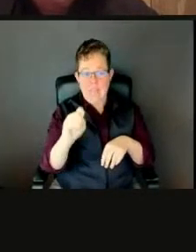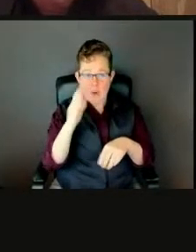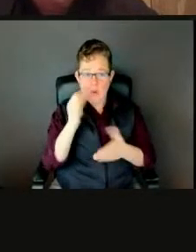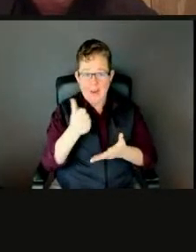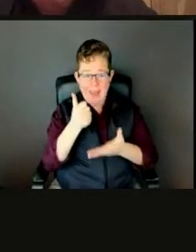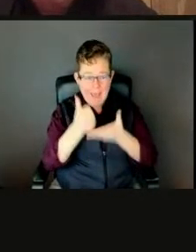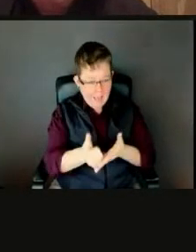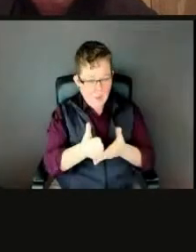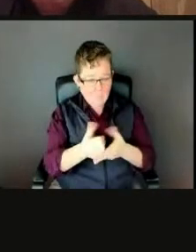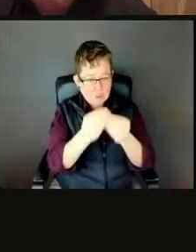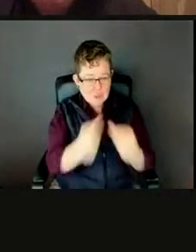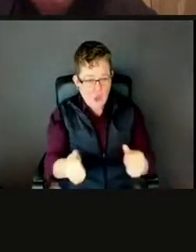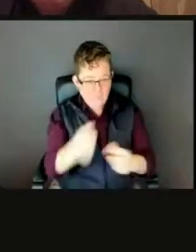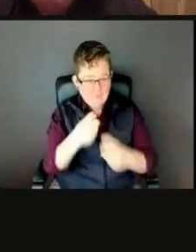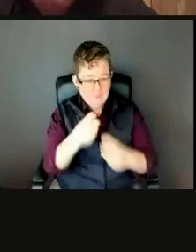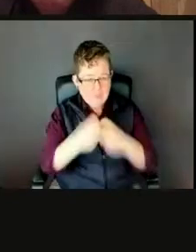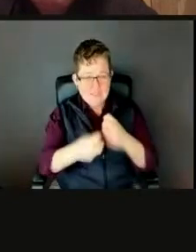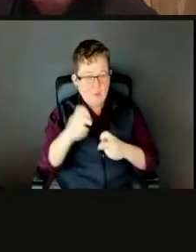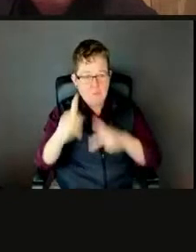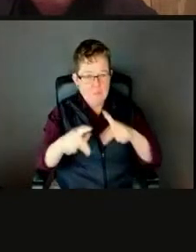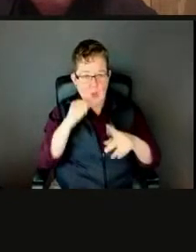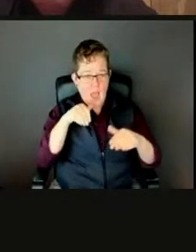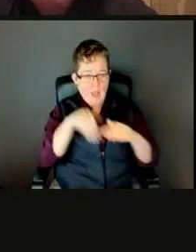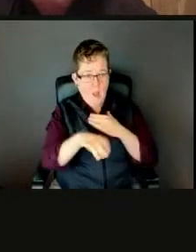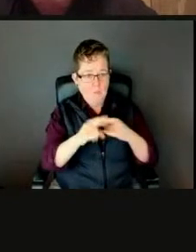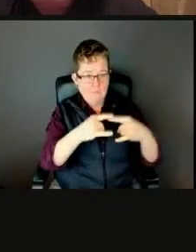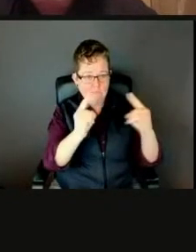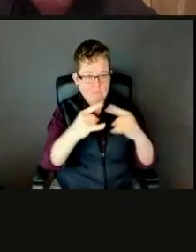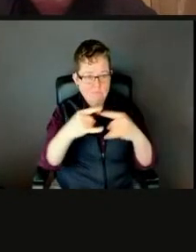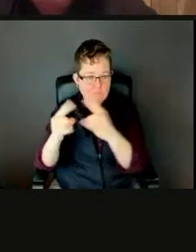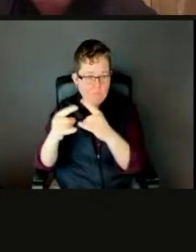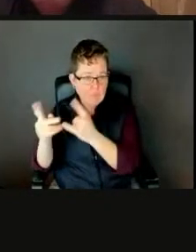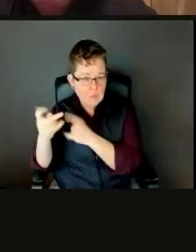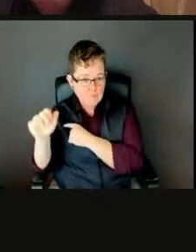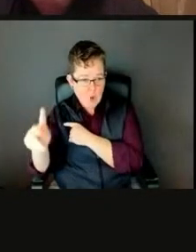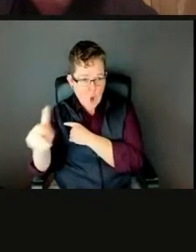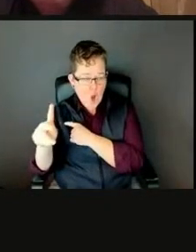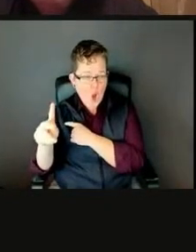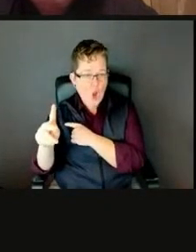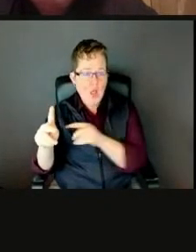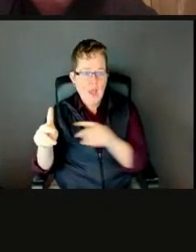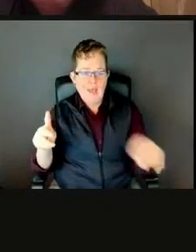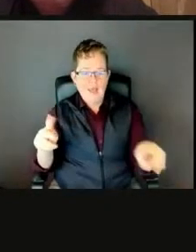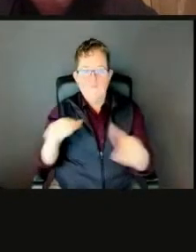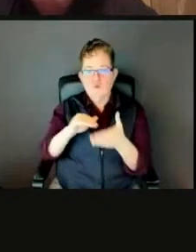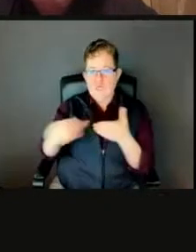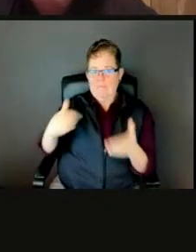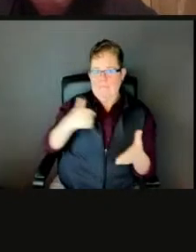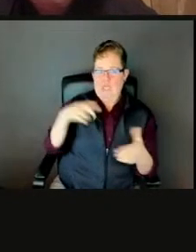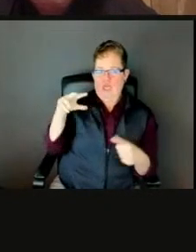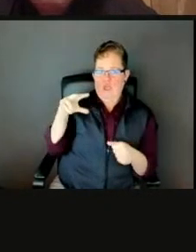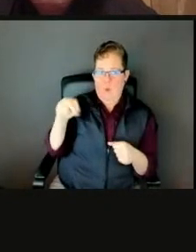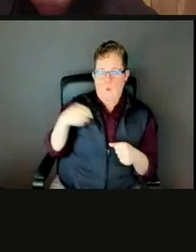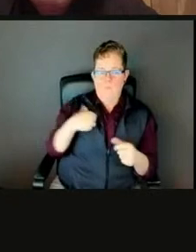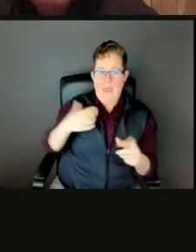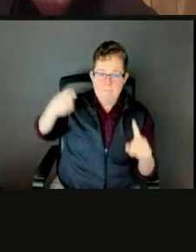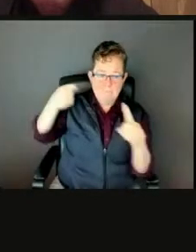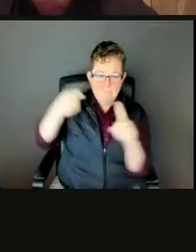not being able to come into the park and keeping them out? Forgive me, no. I was wanting to make the point